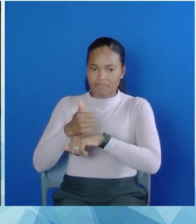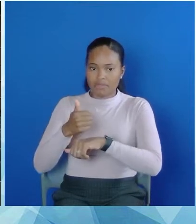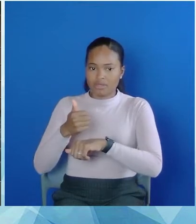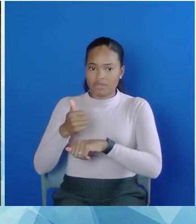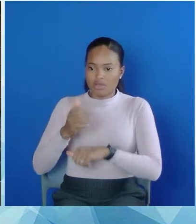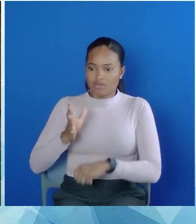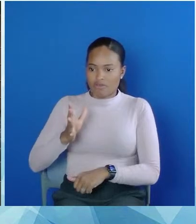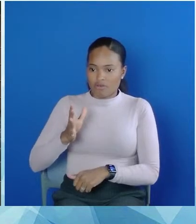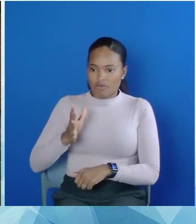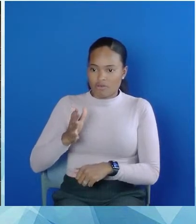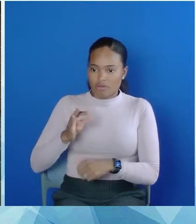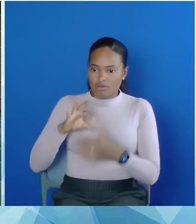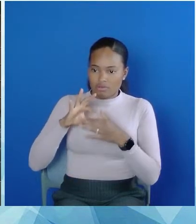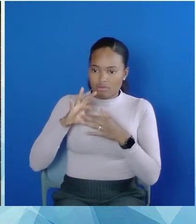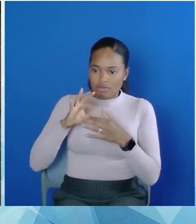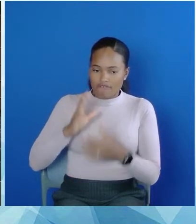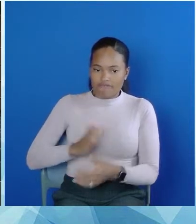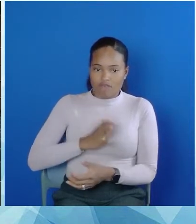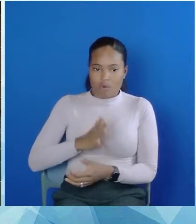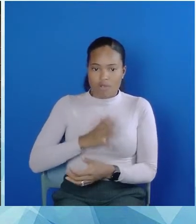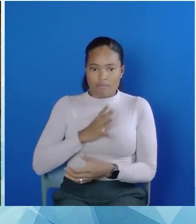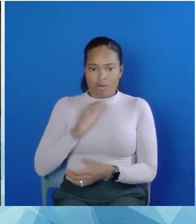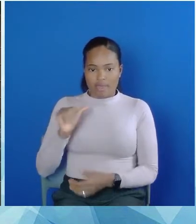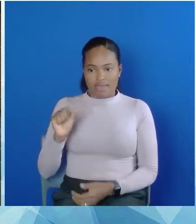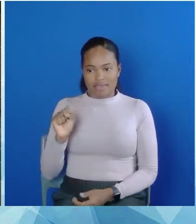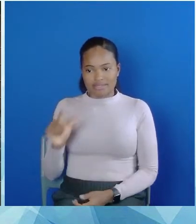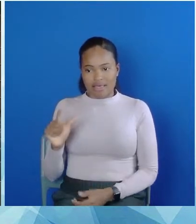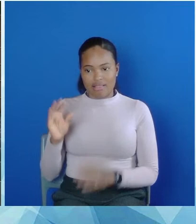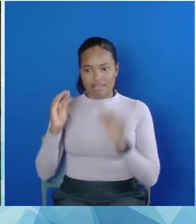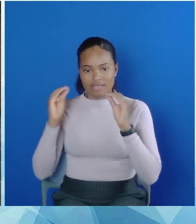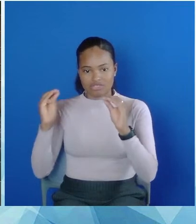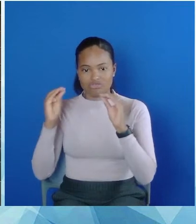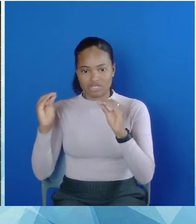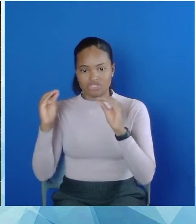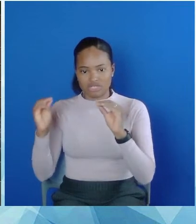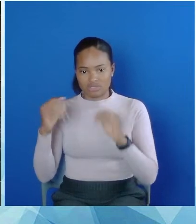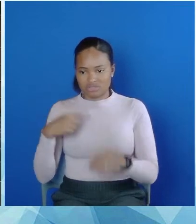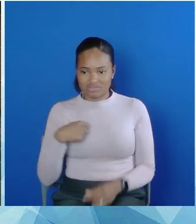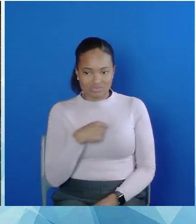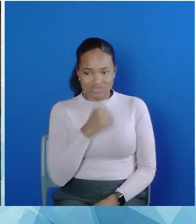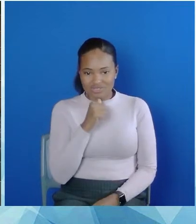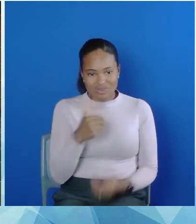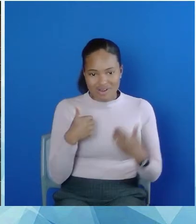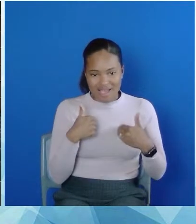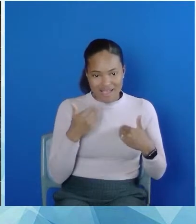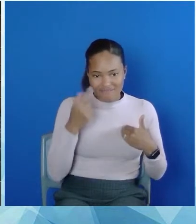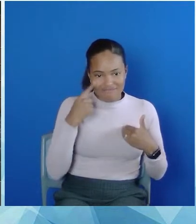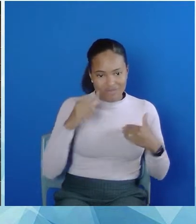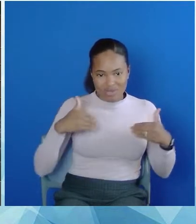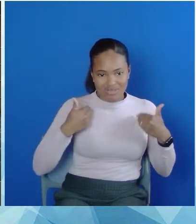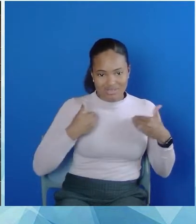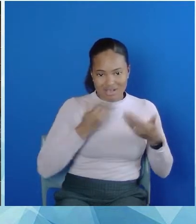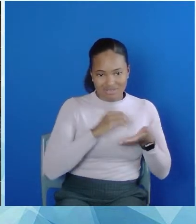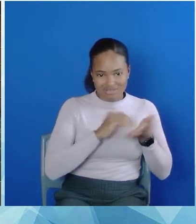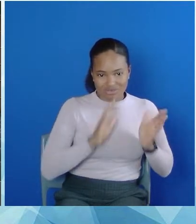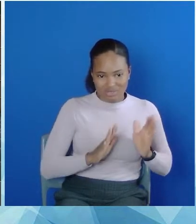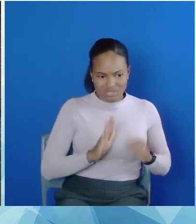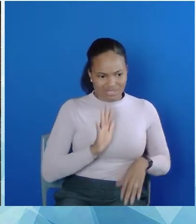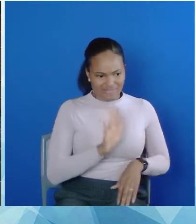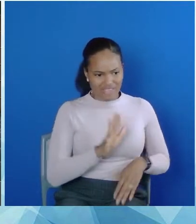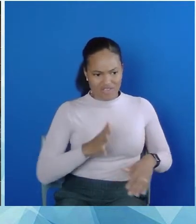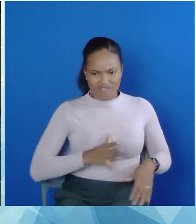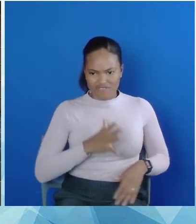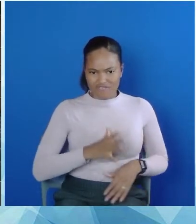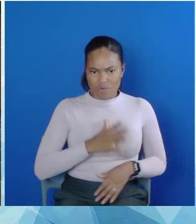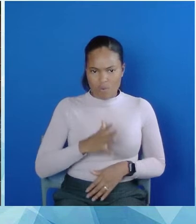ASL instruction. We don't have that for our little guys, for our young kids. Where is their formal instruction